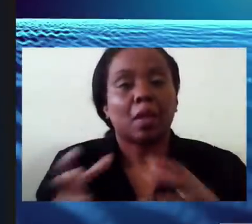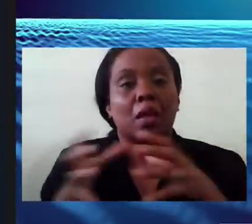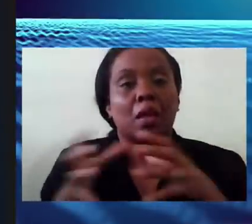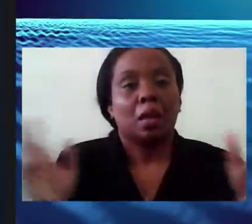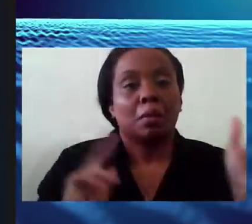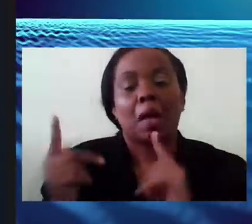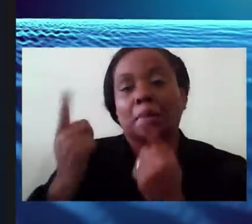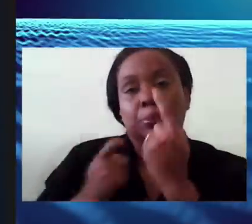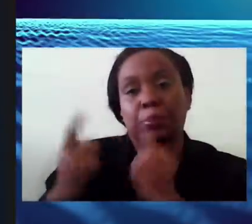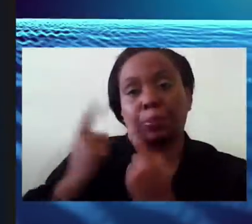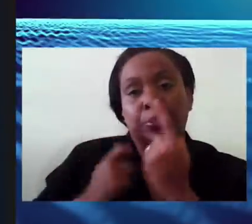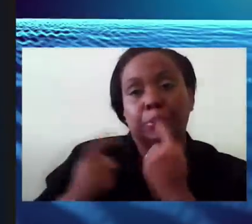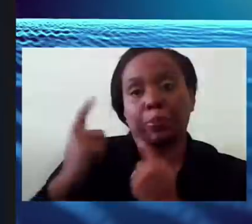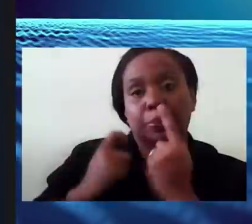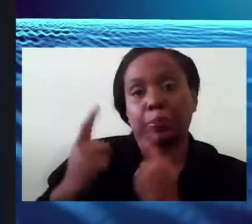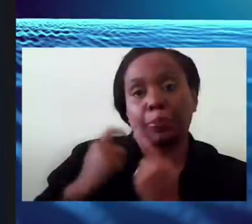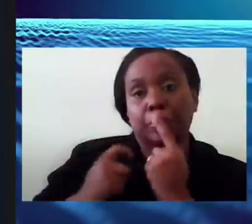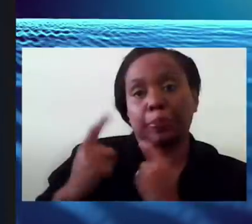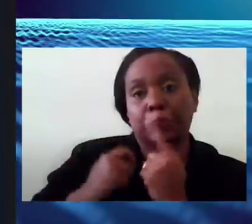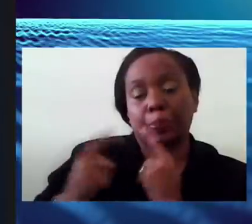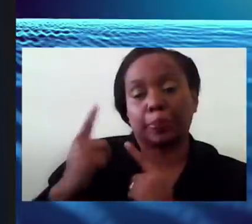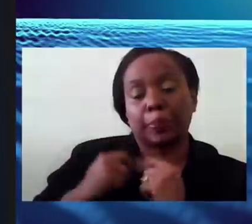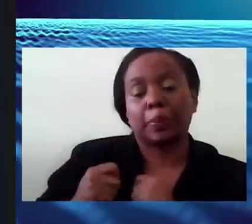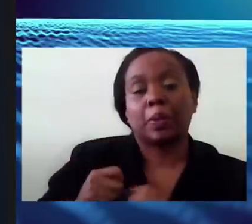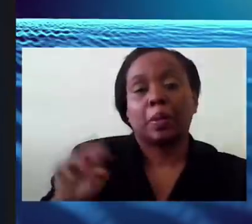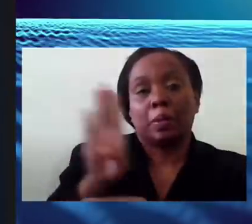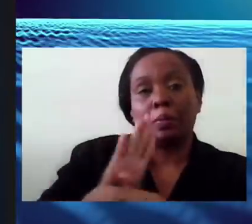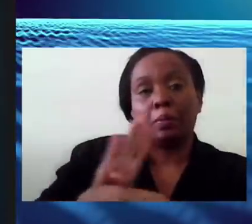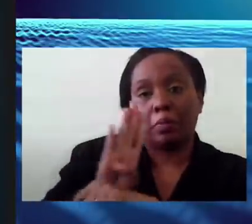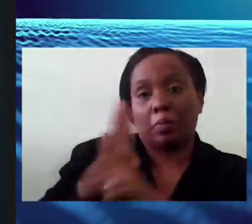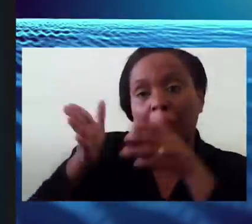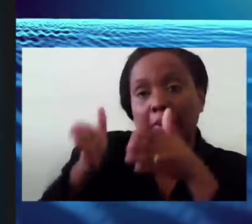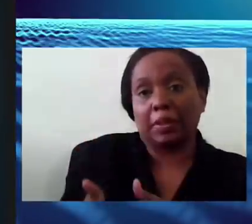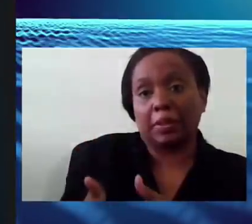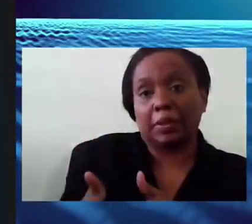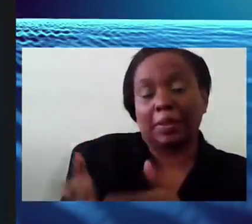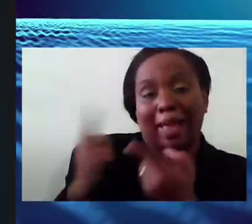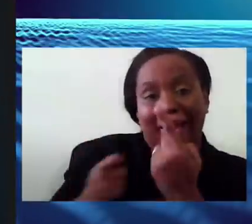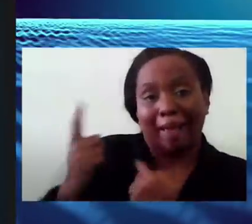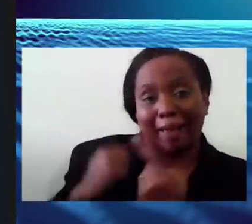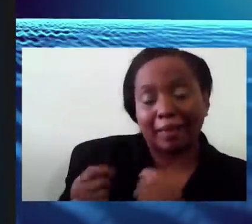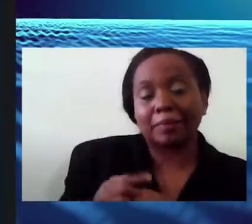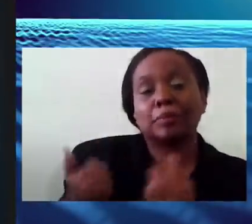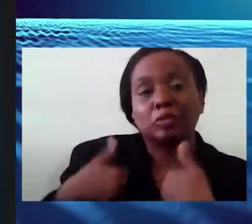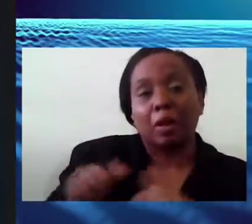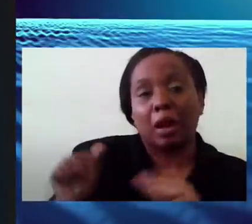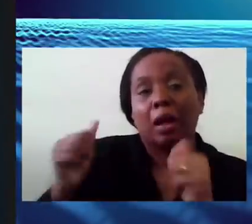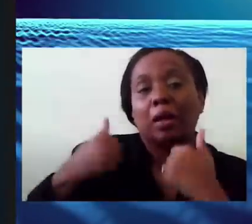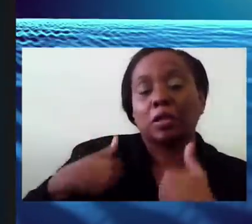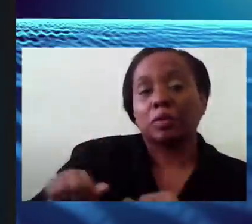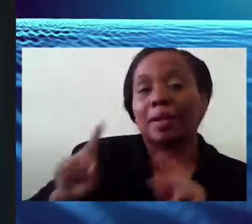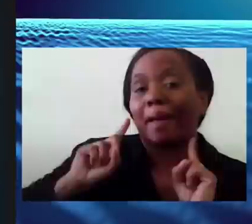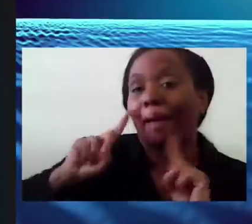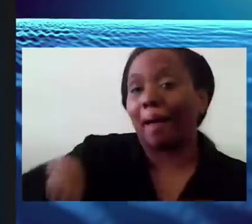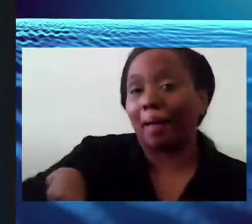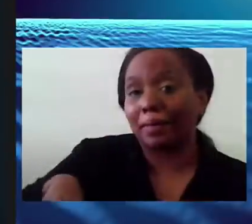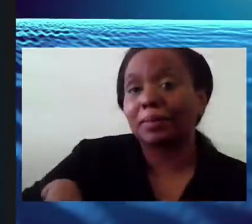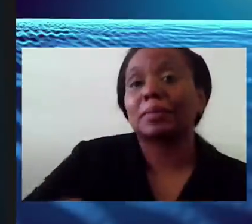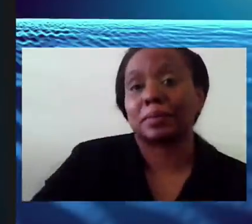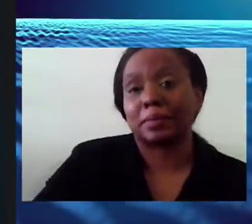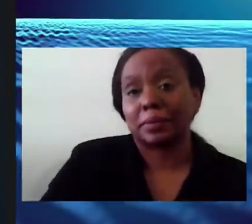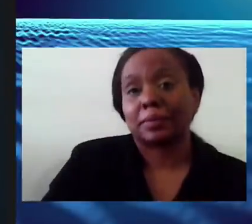getting questions from Barbadians. And we try our best to answer those in these briefings as much as we